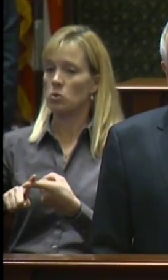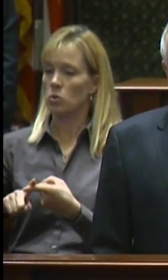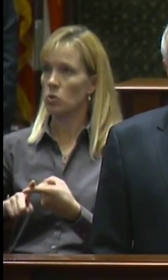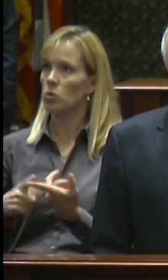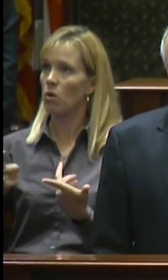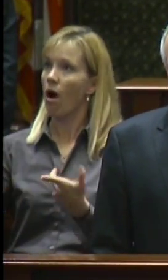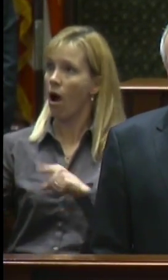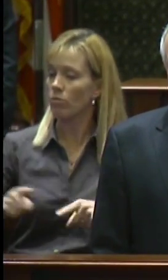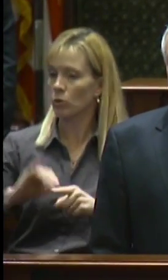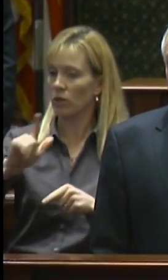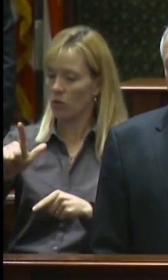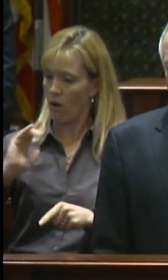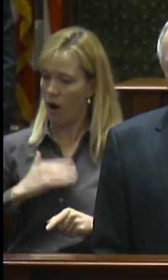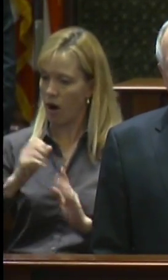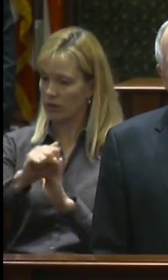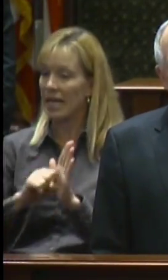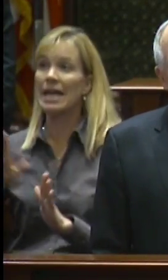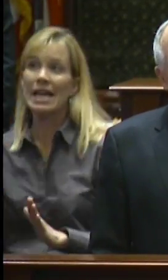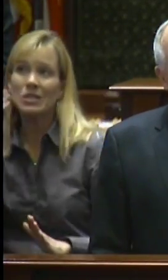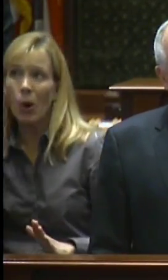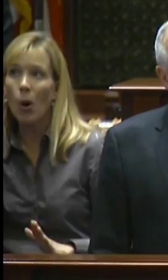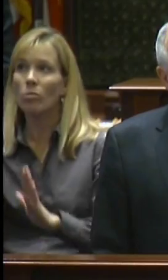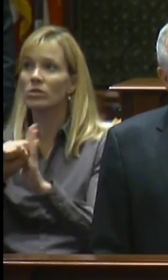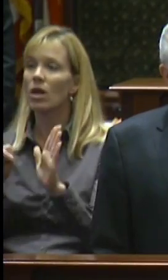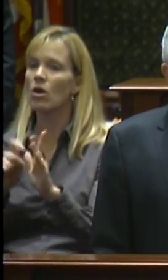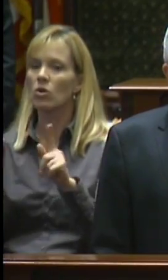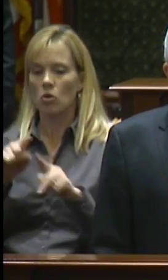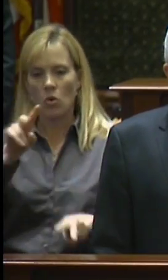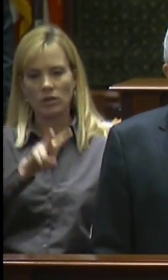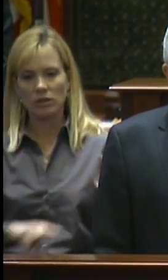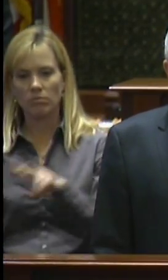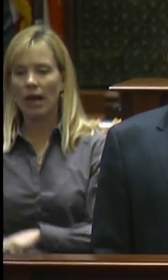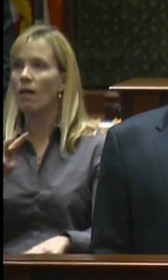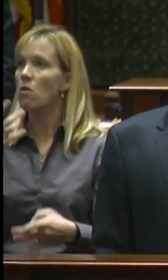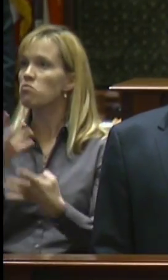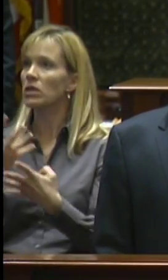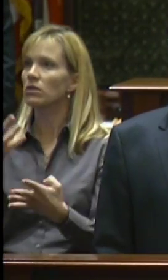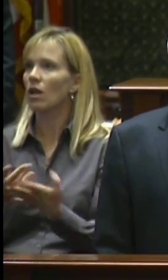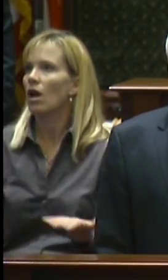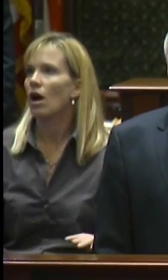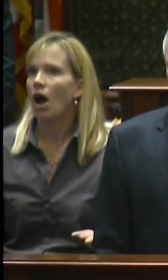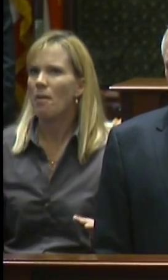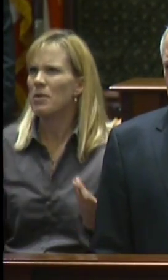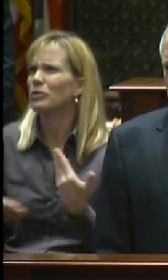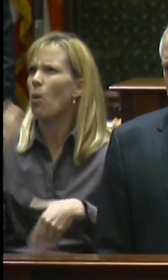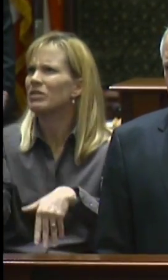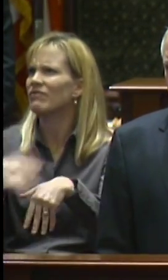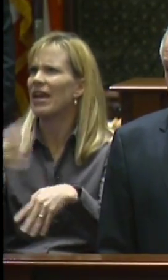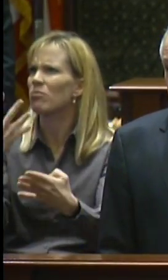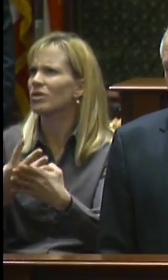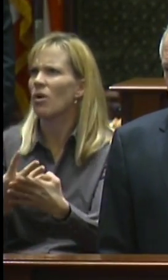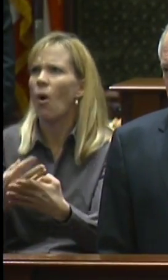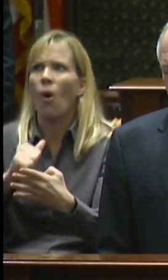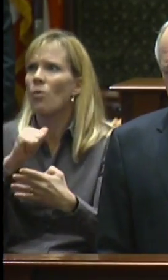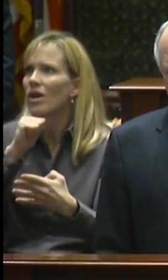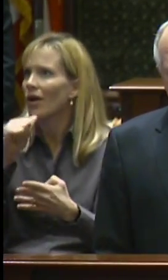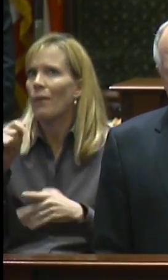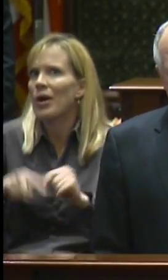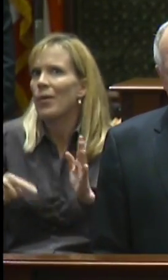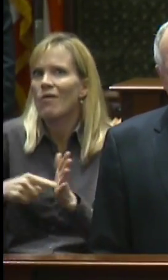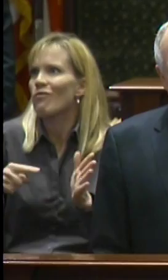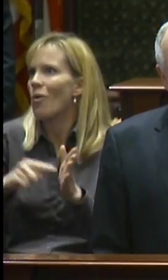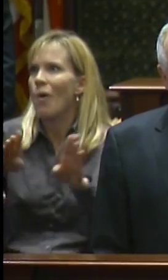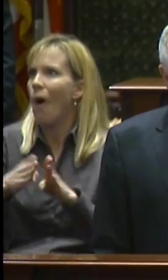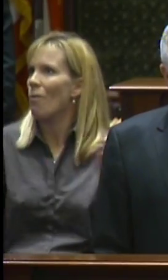to Illinois, to our state, his home state, to inspect a prison, a nearly vacant prison that we haven't been able to afford to